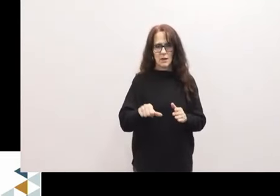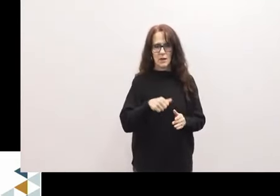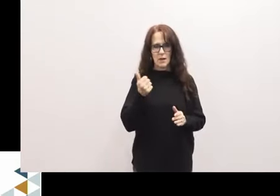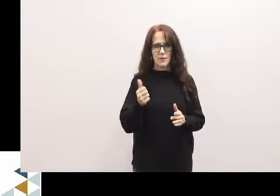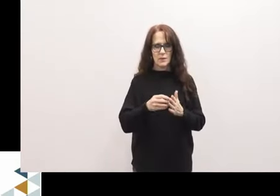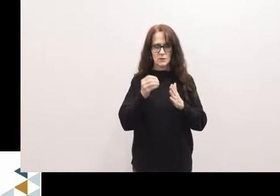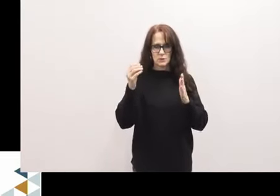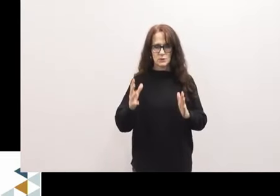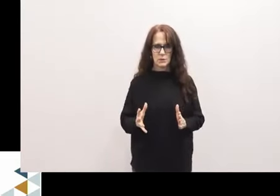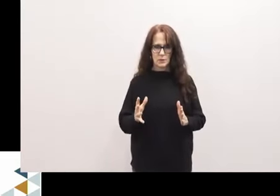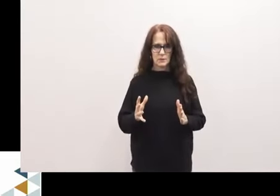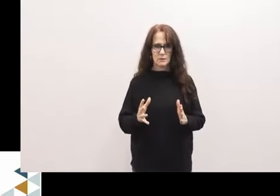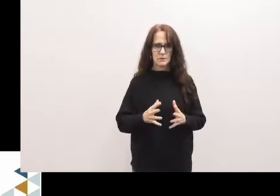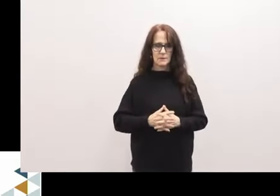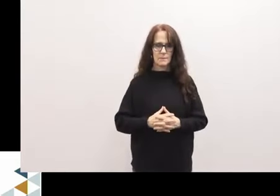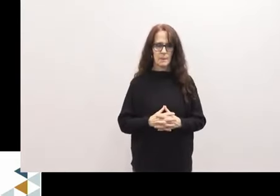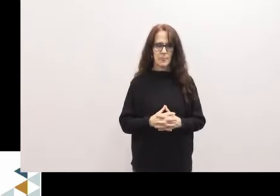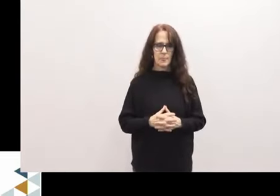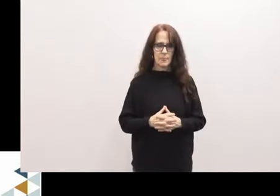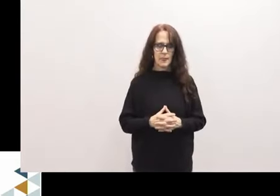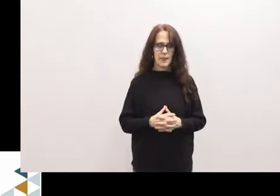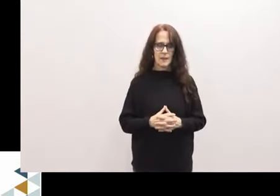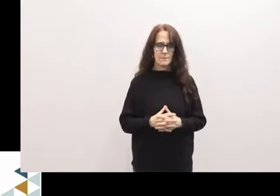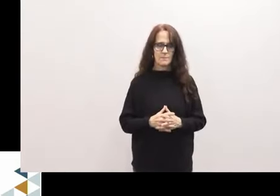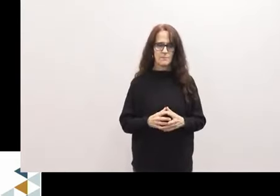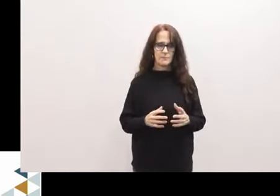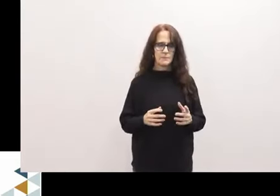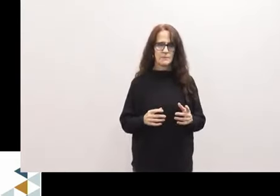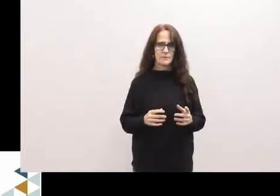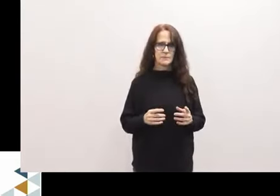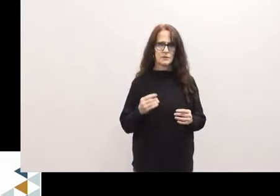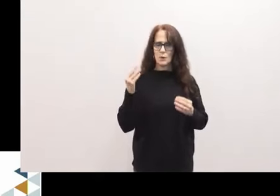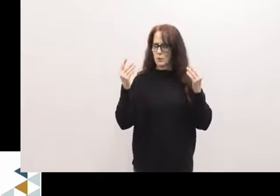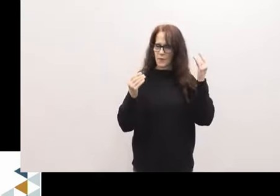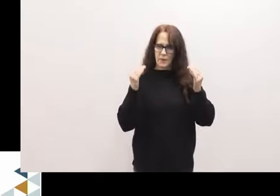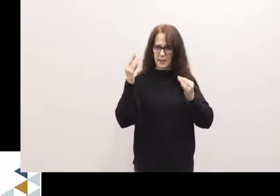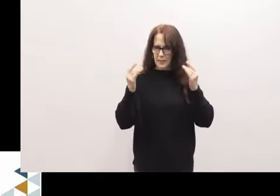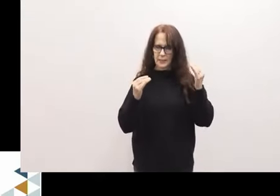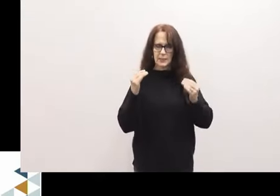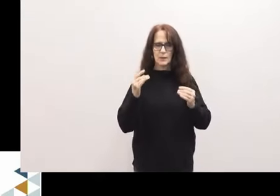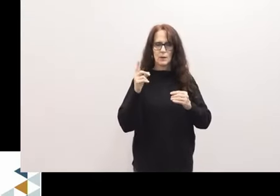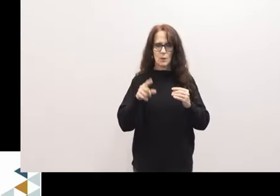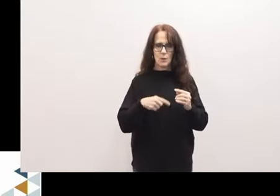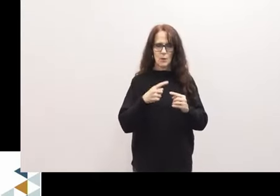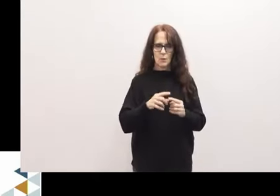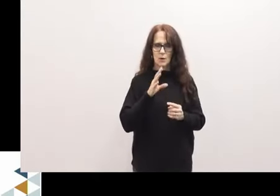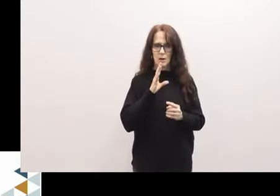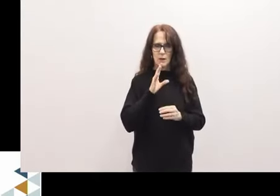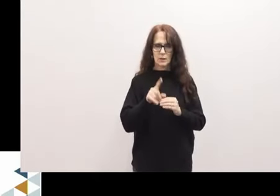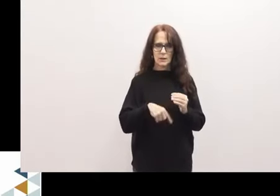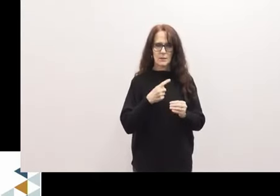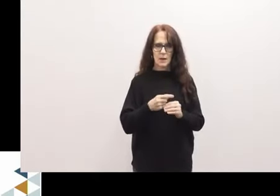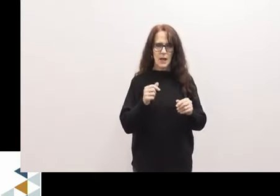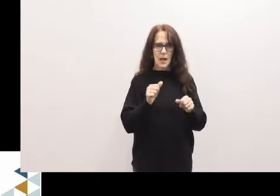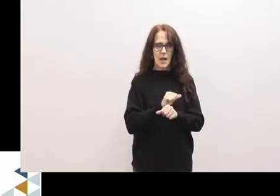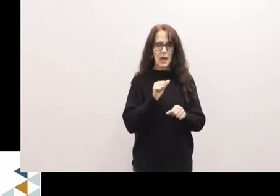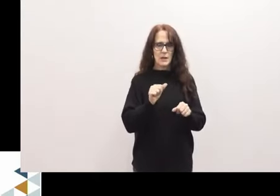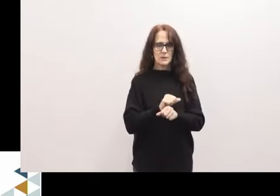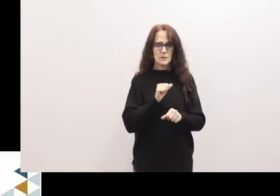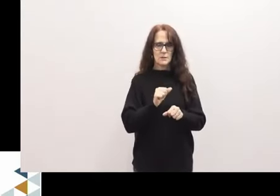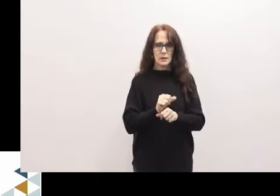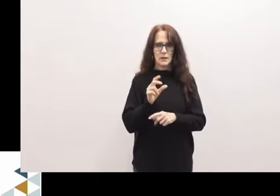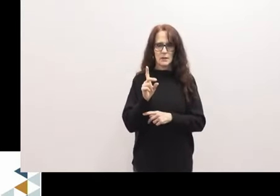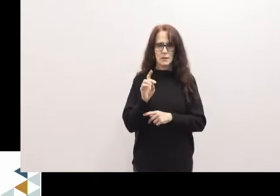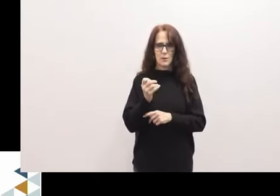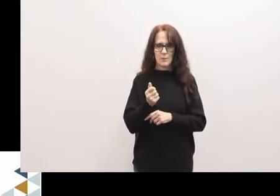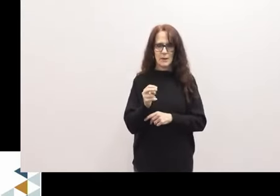students. So one of the things to consider when we're talking about the algebra